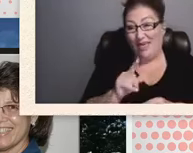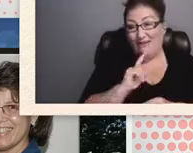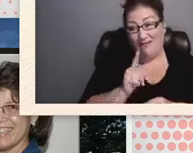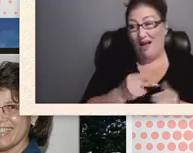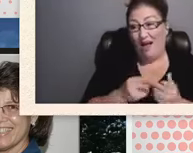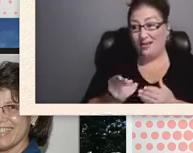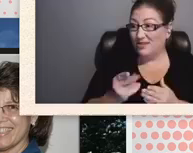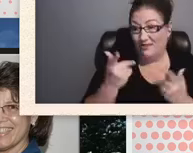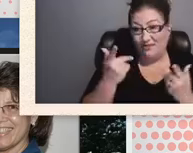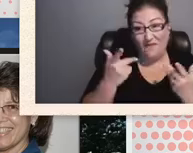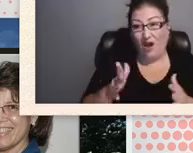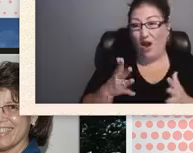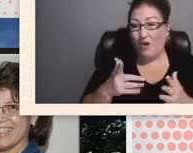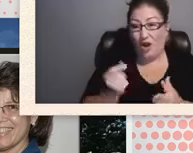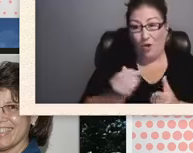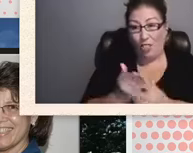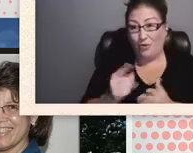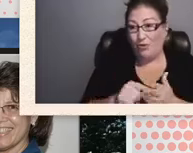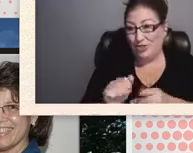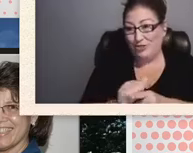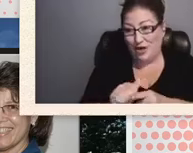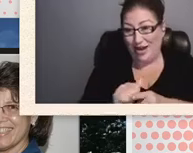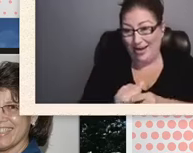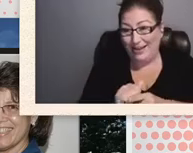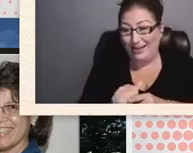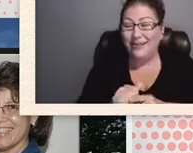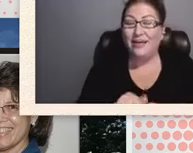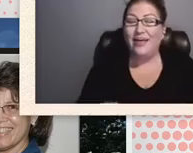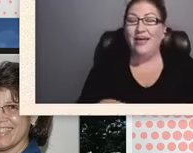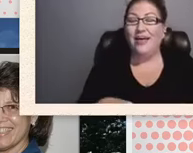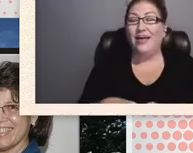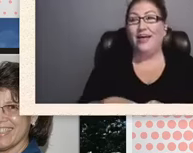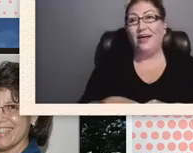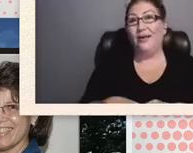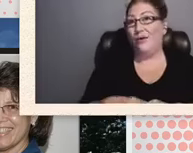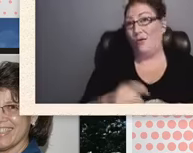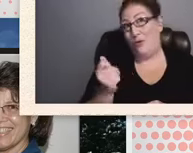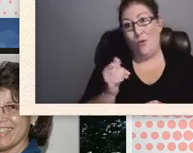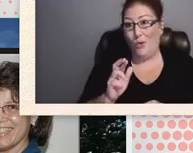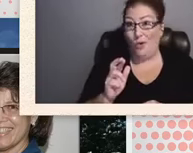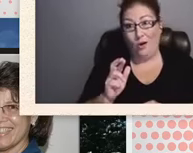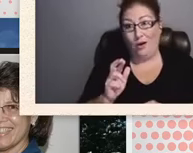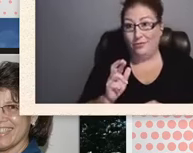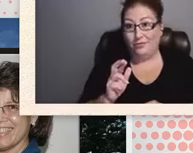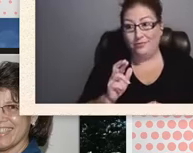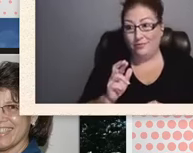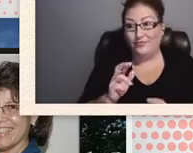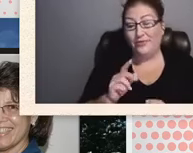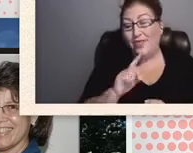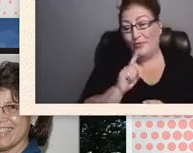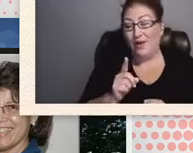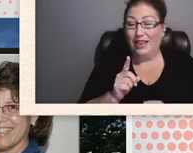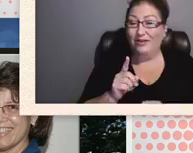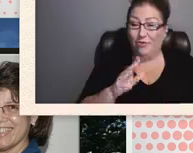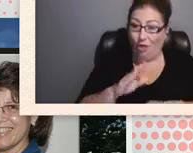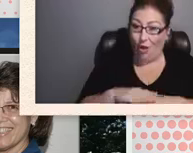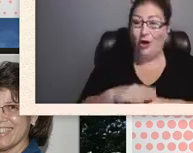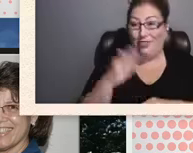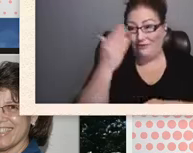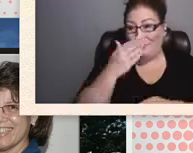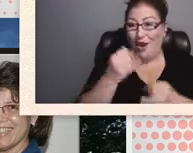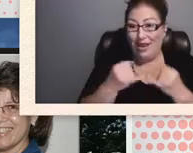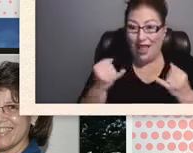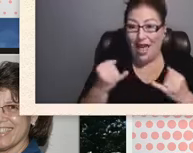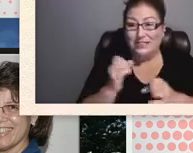gone through this training and are on the front lines out there making sure everybody is okay.